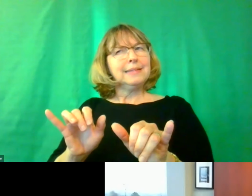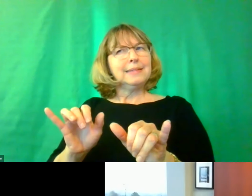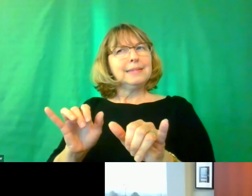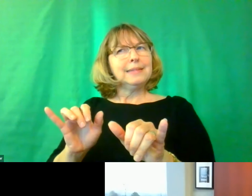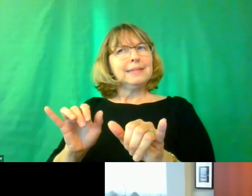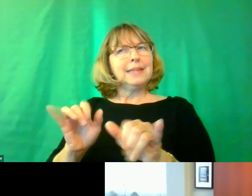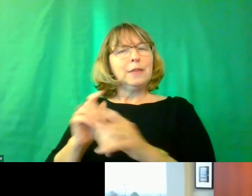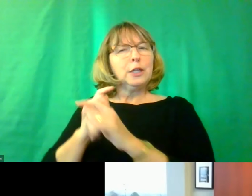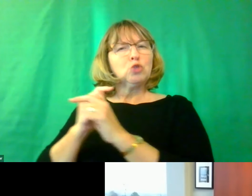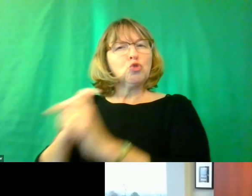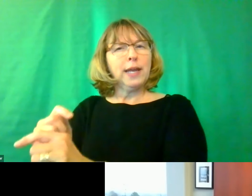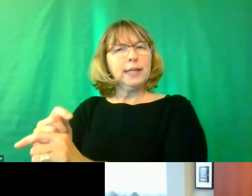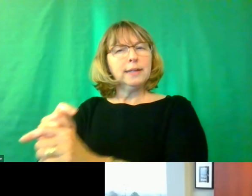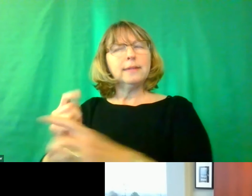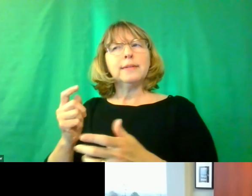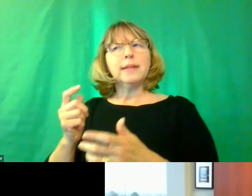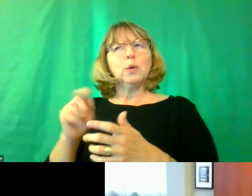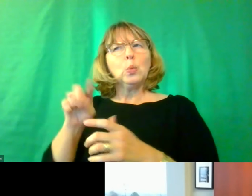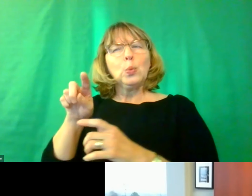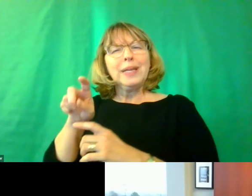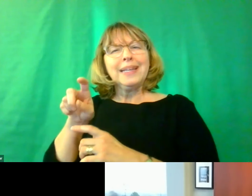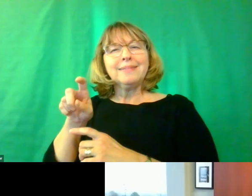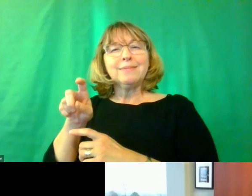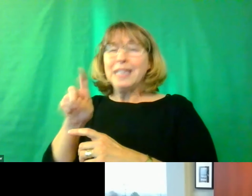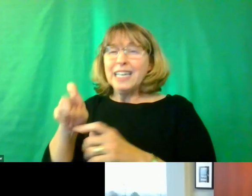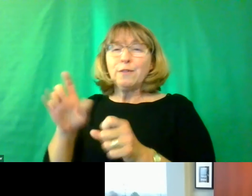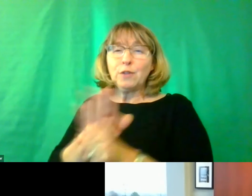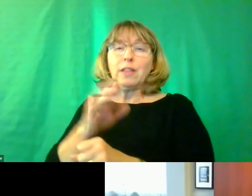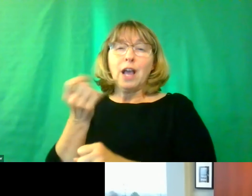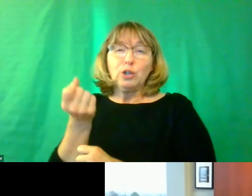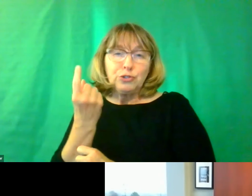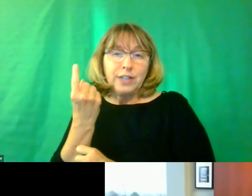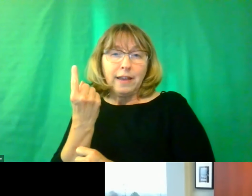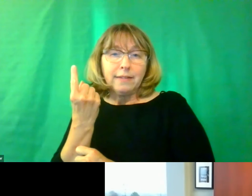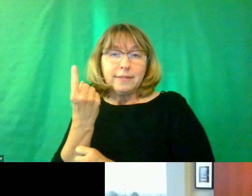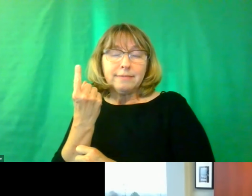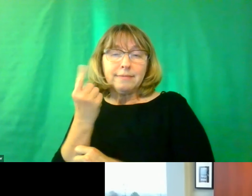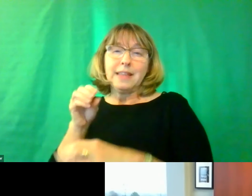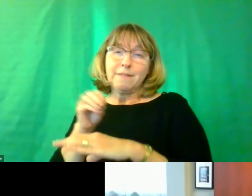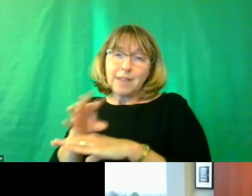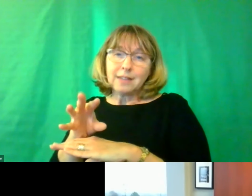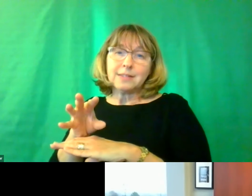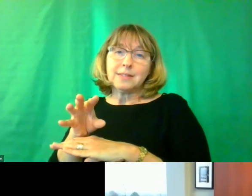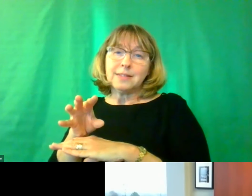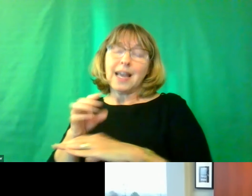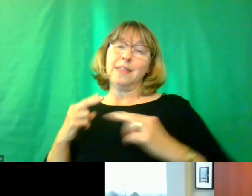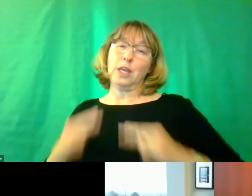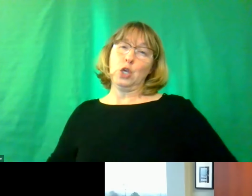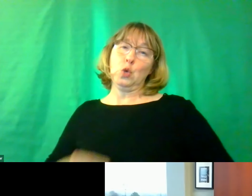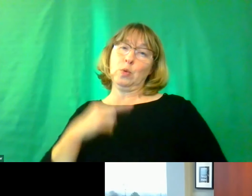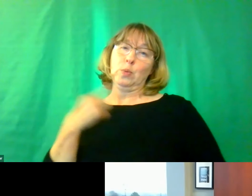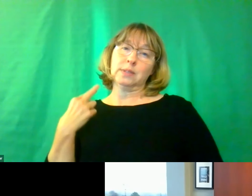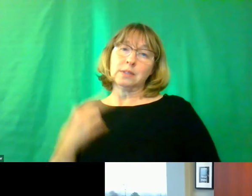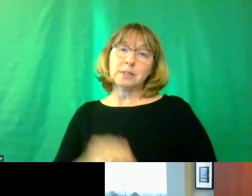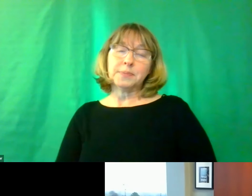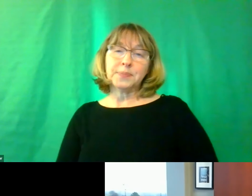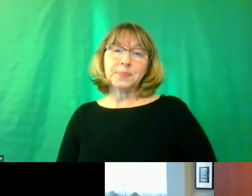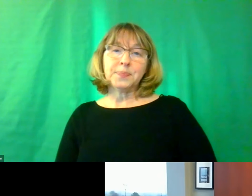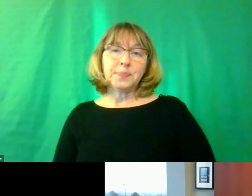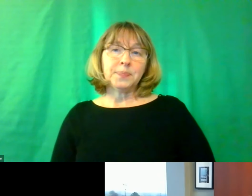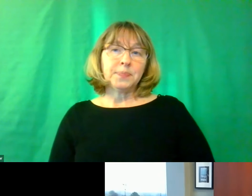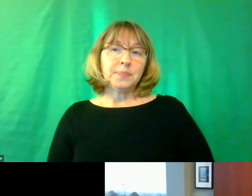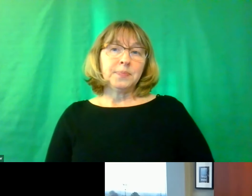completely understanding what its effects are and what its human health risks are. Excellent. And I would just remind